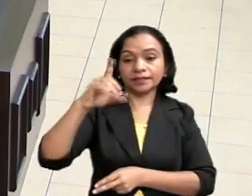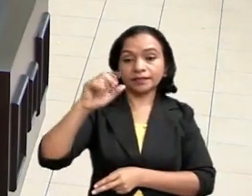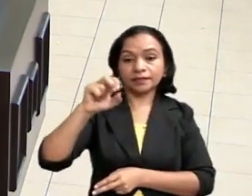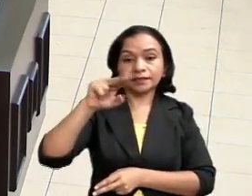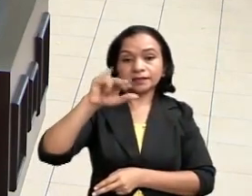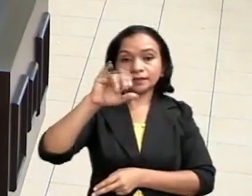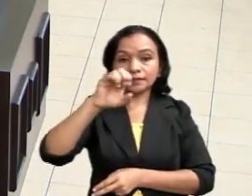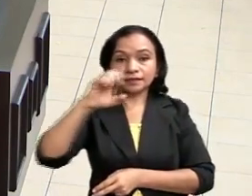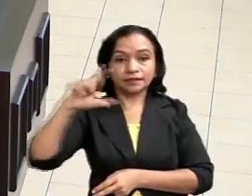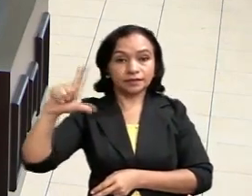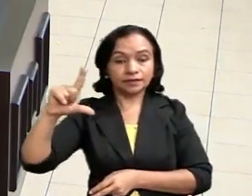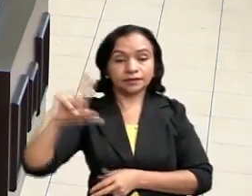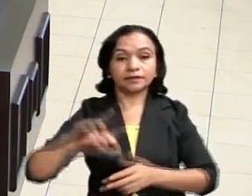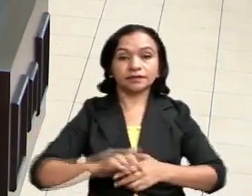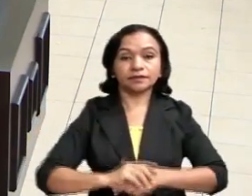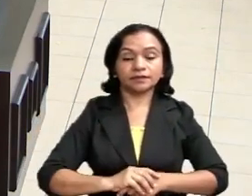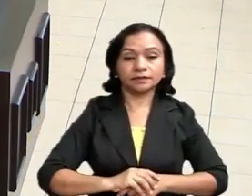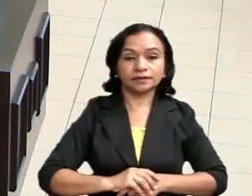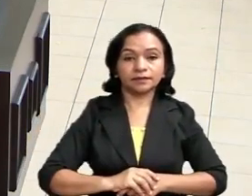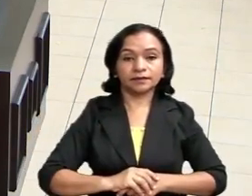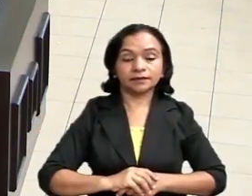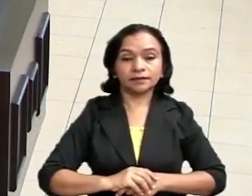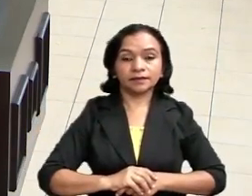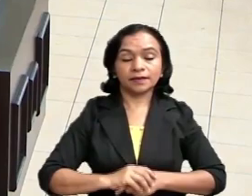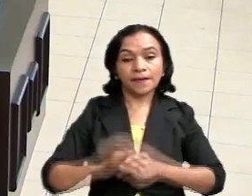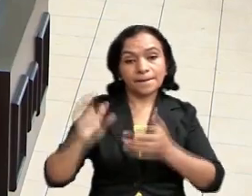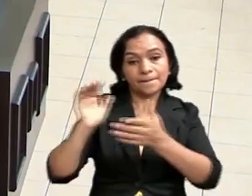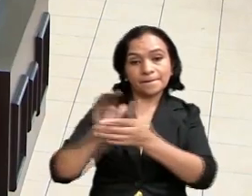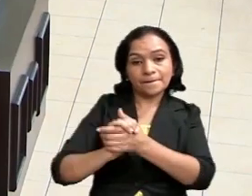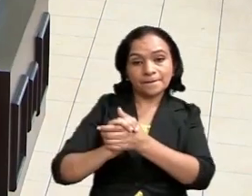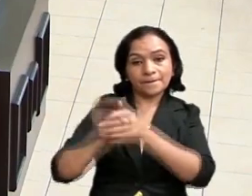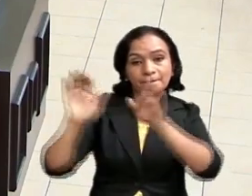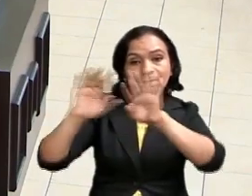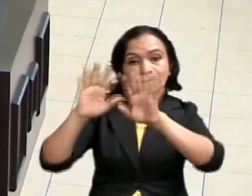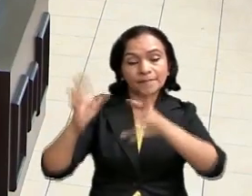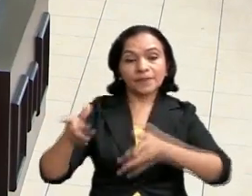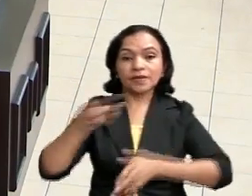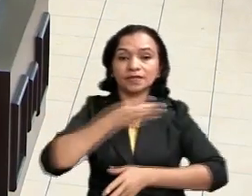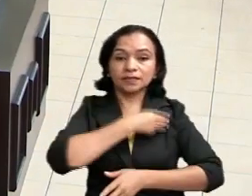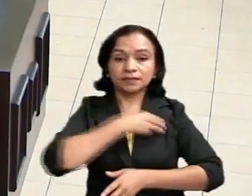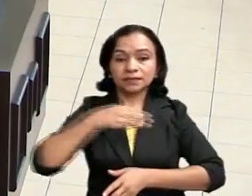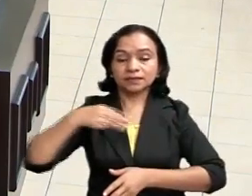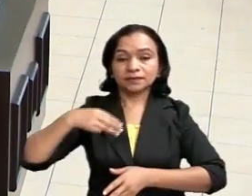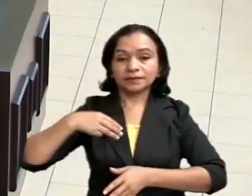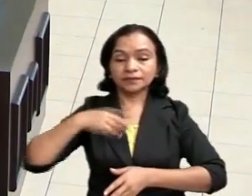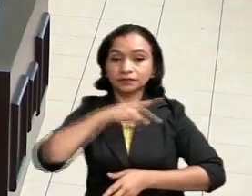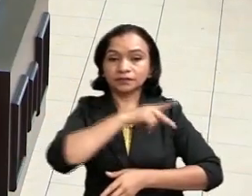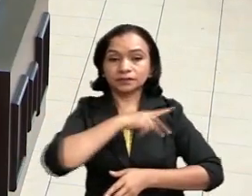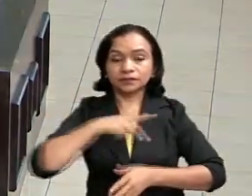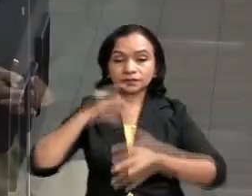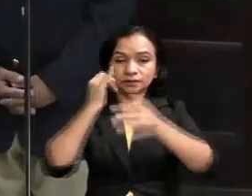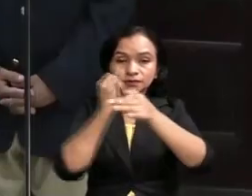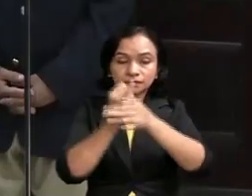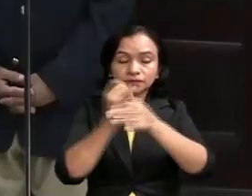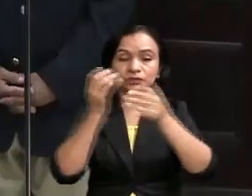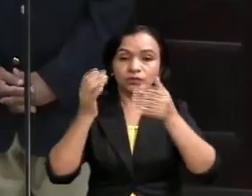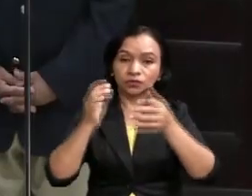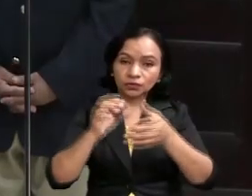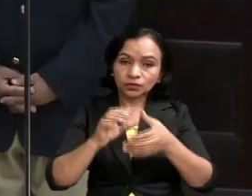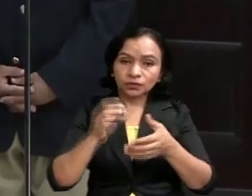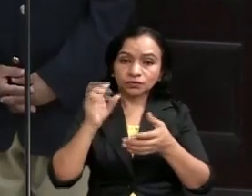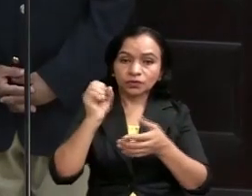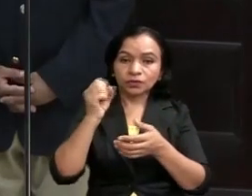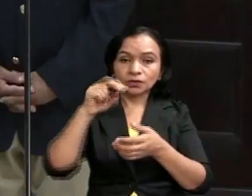have a ministry called It Is Finished Ministries. Mi esposa y yo tenemos un ministerio llamado Consumado Es. We've been traveling all